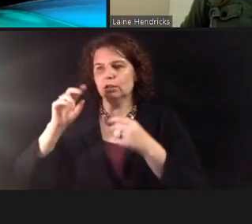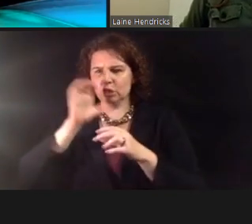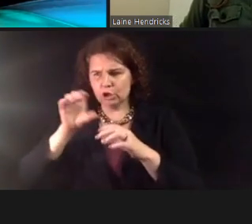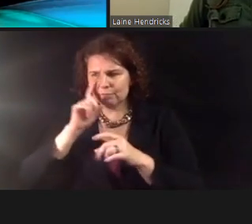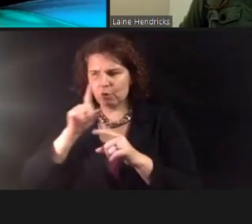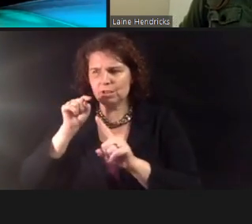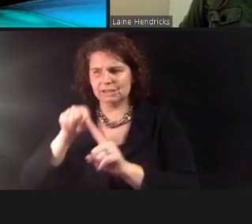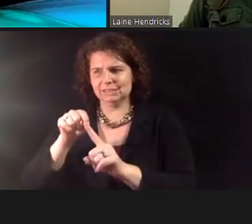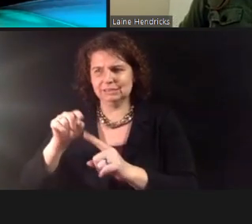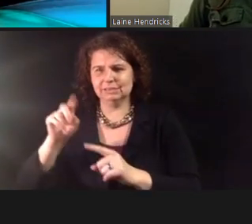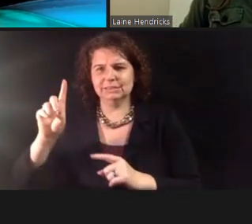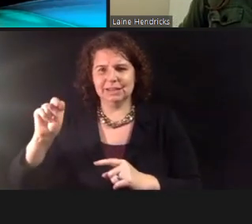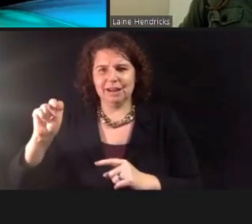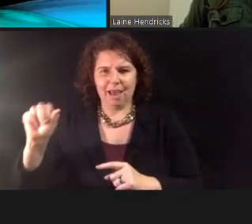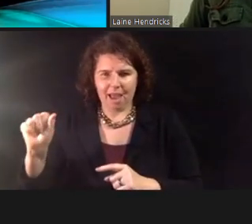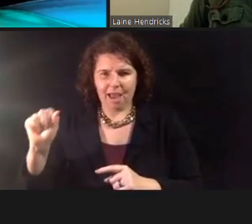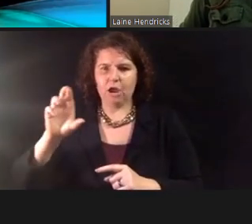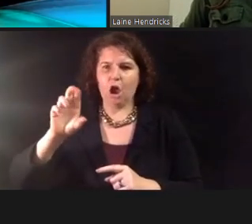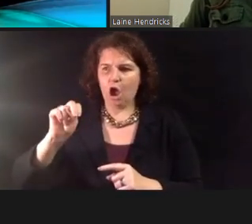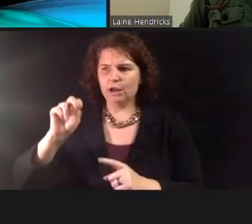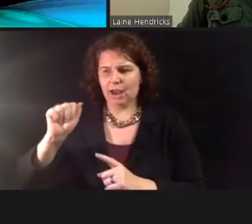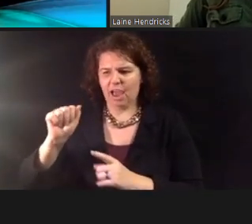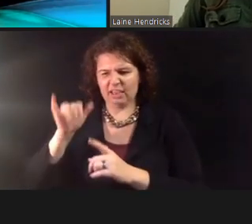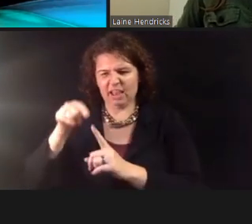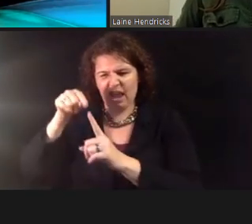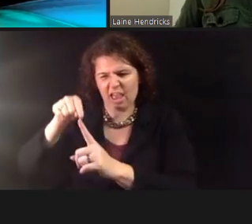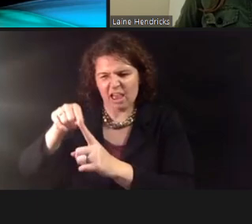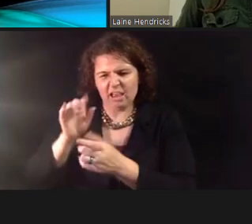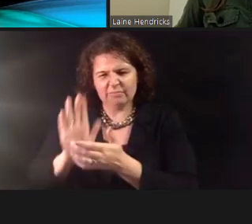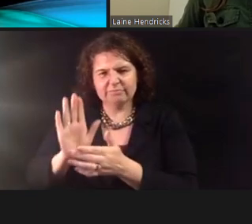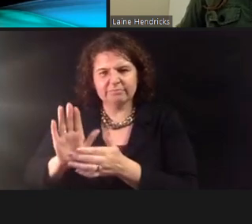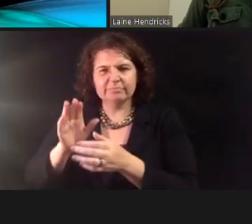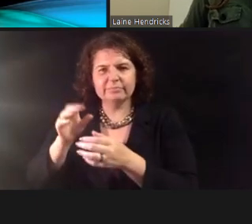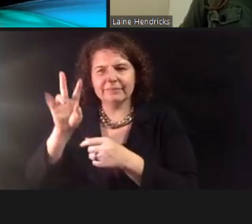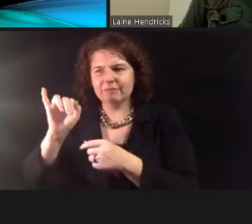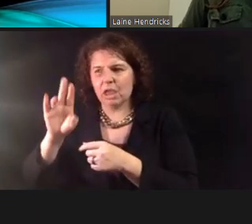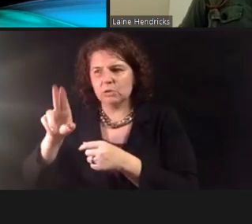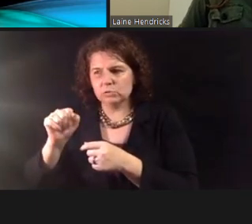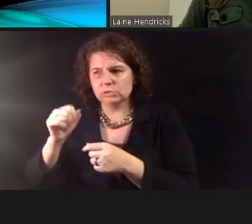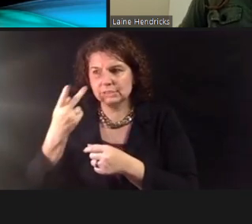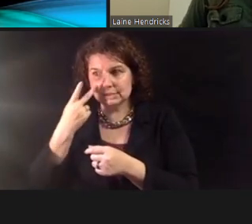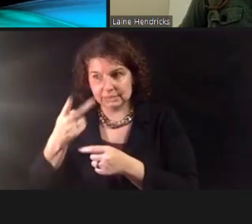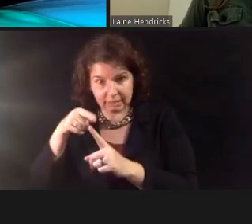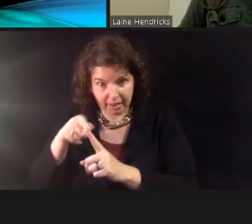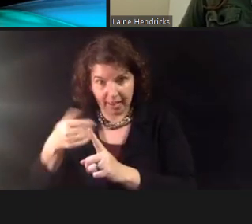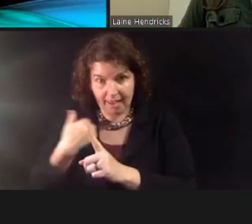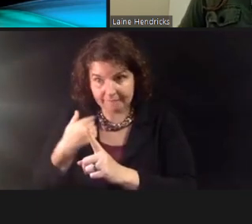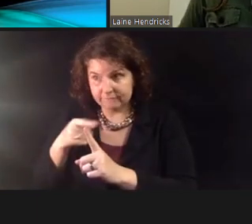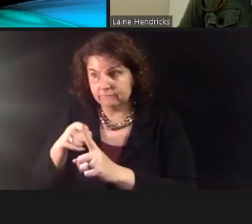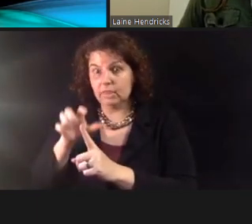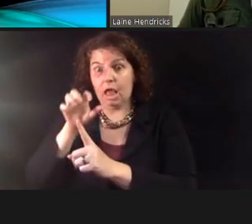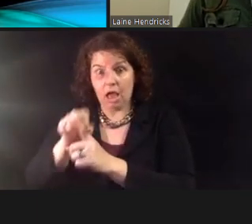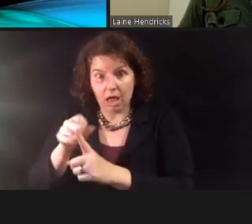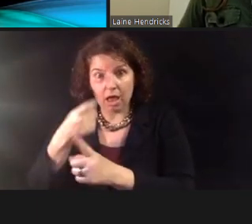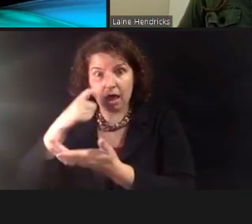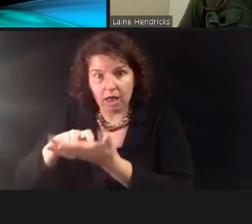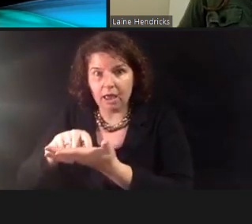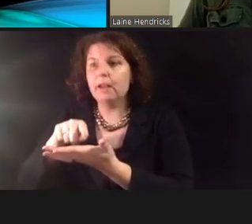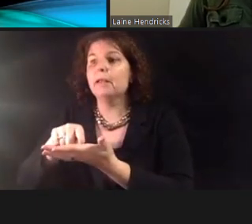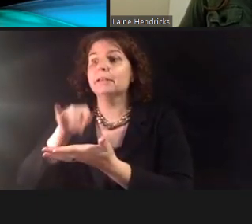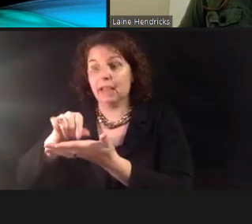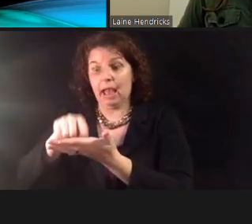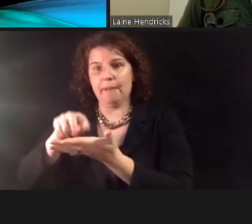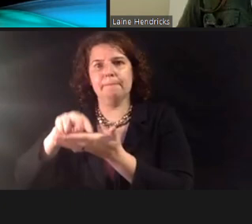and it's a sign of active infection. It shows that you've got live virus in your